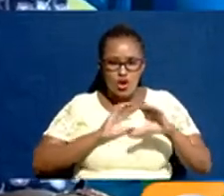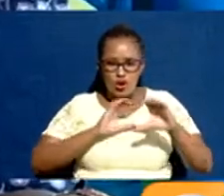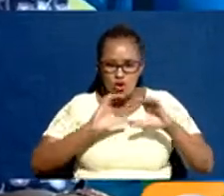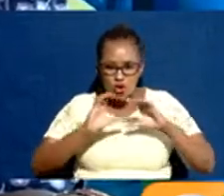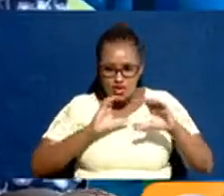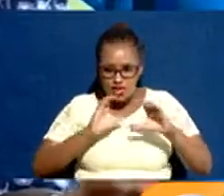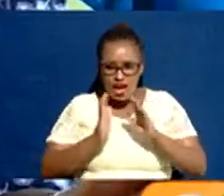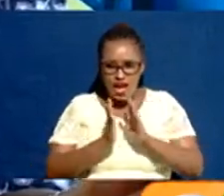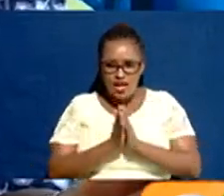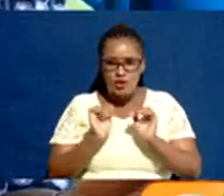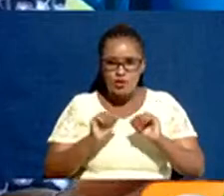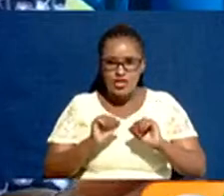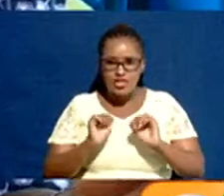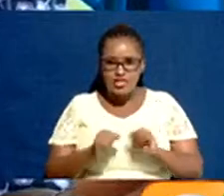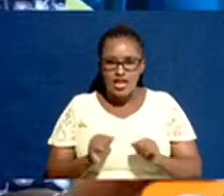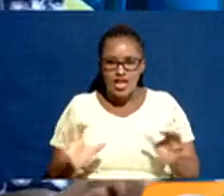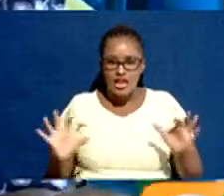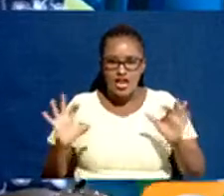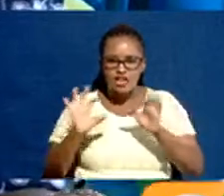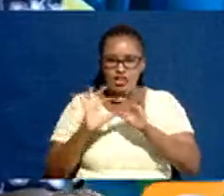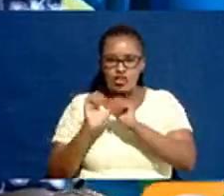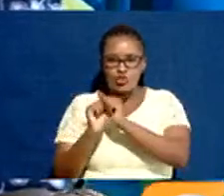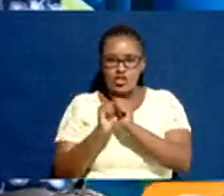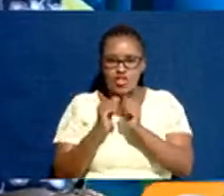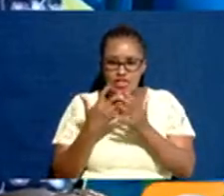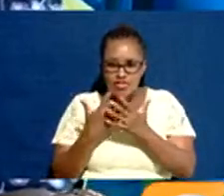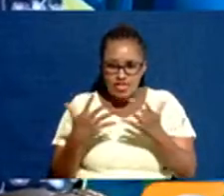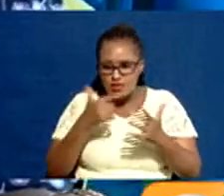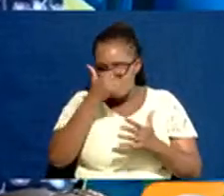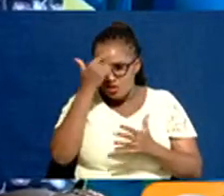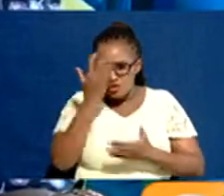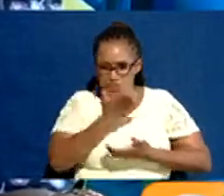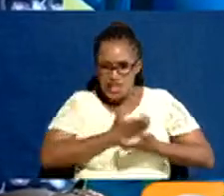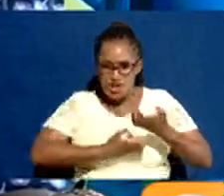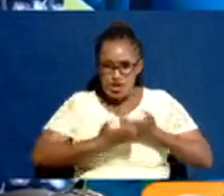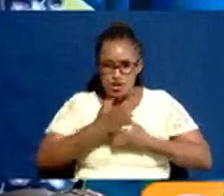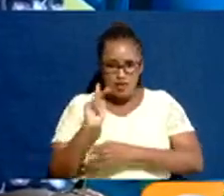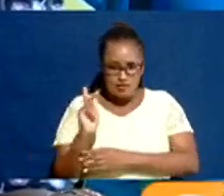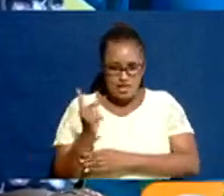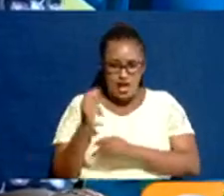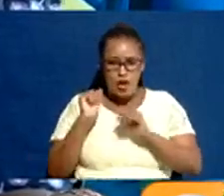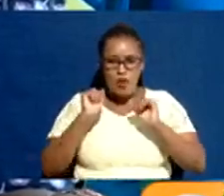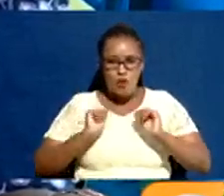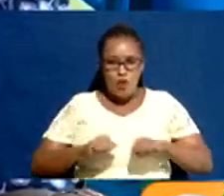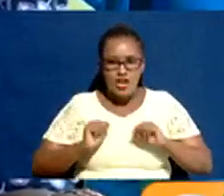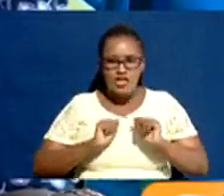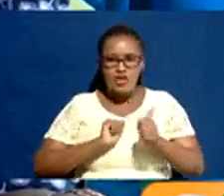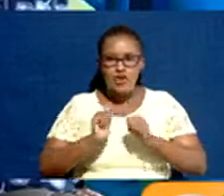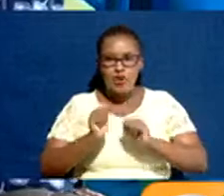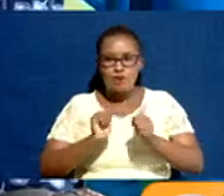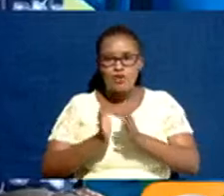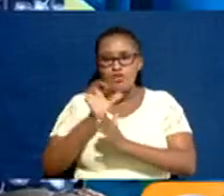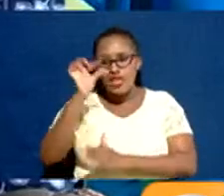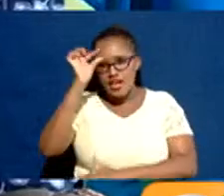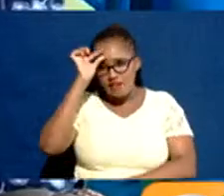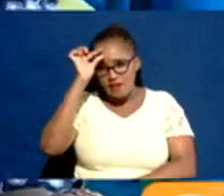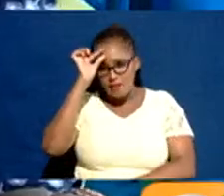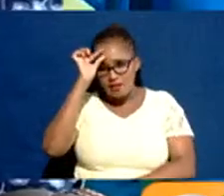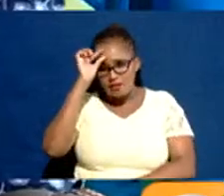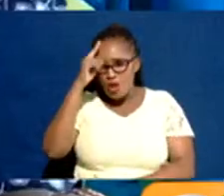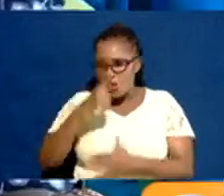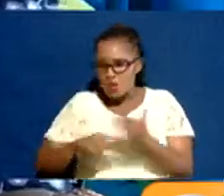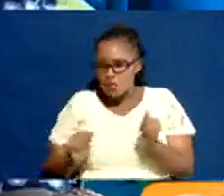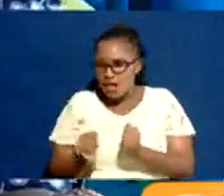they can pool resources together because of economies of scale. They can be able to compete with governments, because what is happening is that